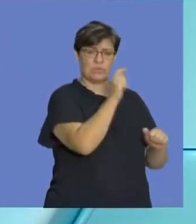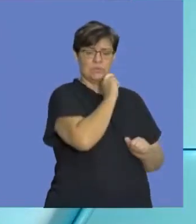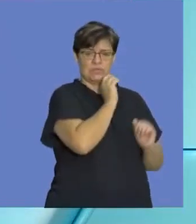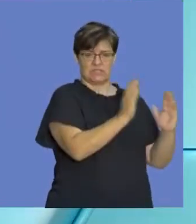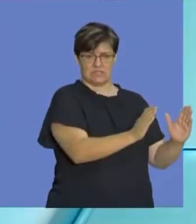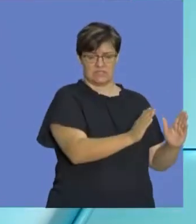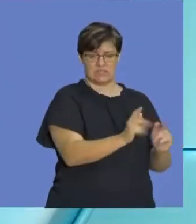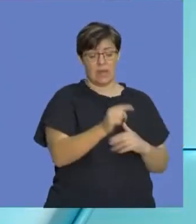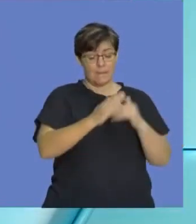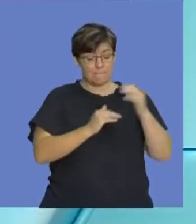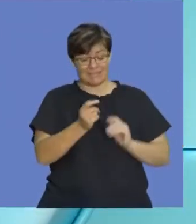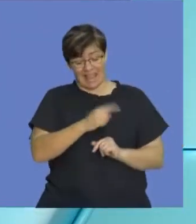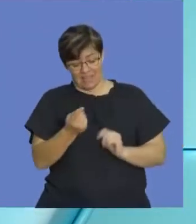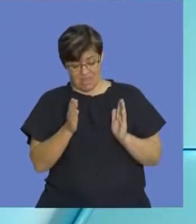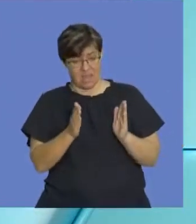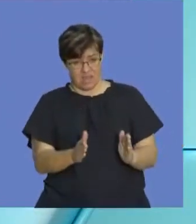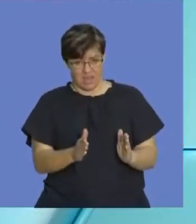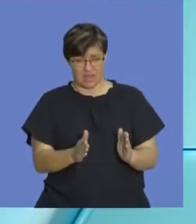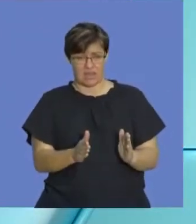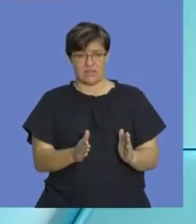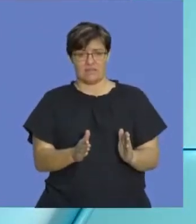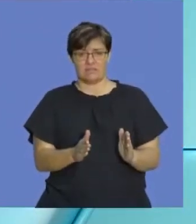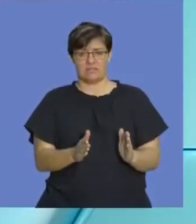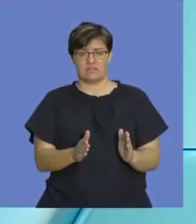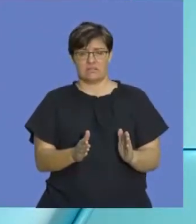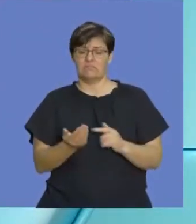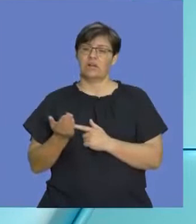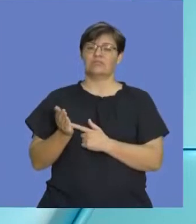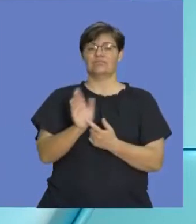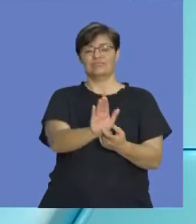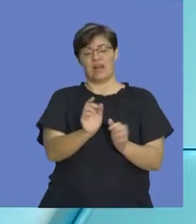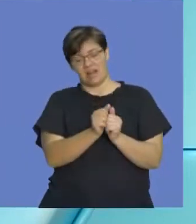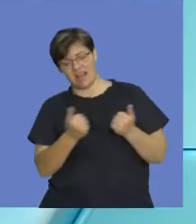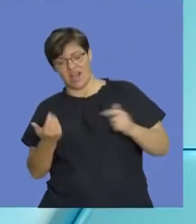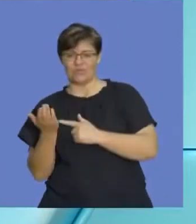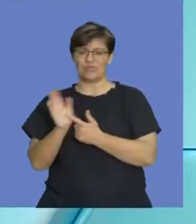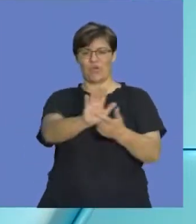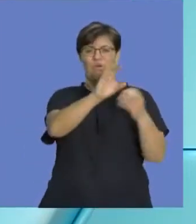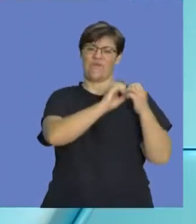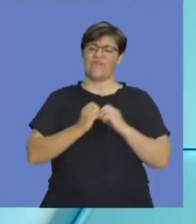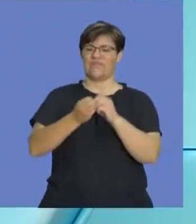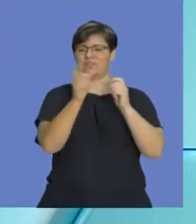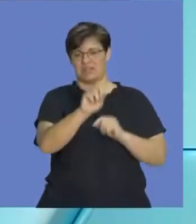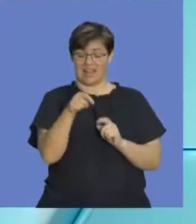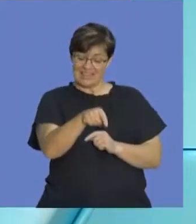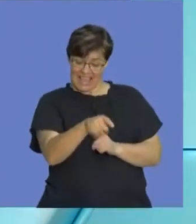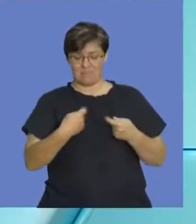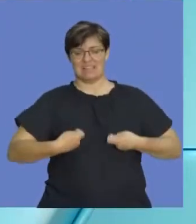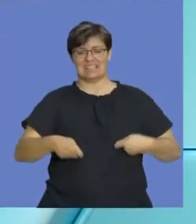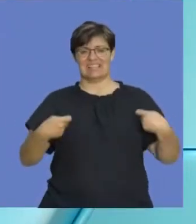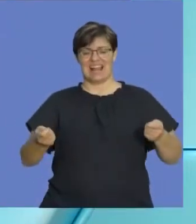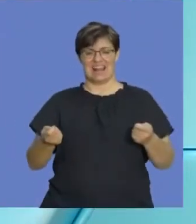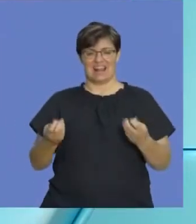Another part of the building is occupied by your showroom, where you're displaying or you're selling your finished